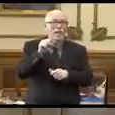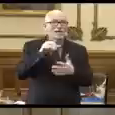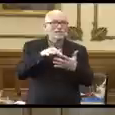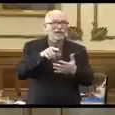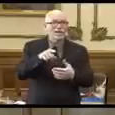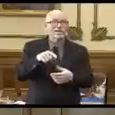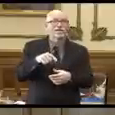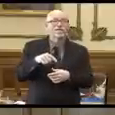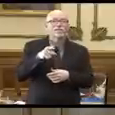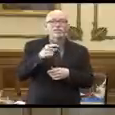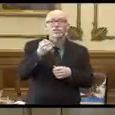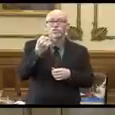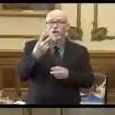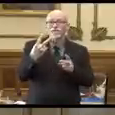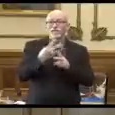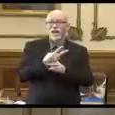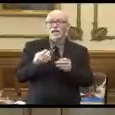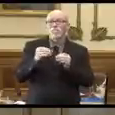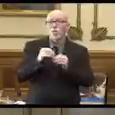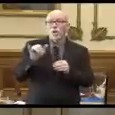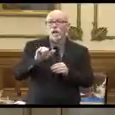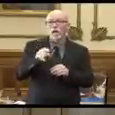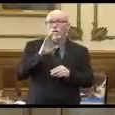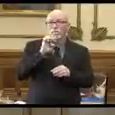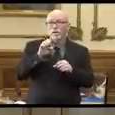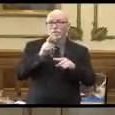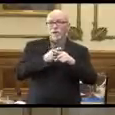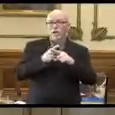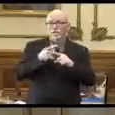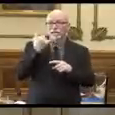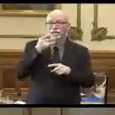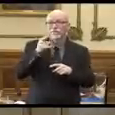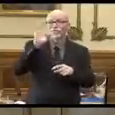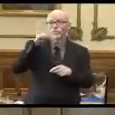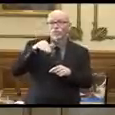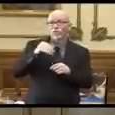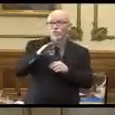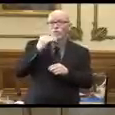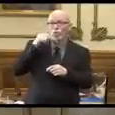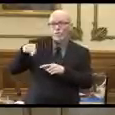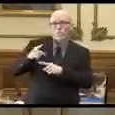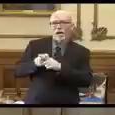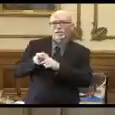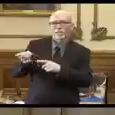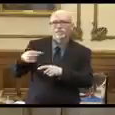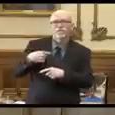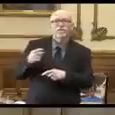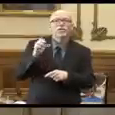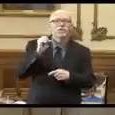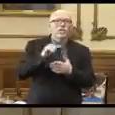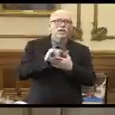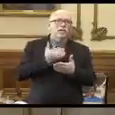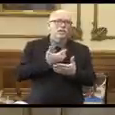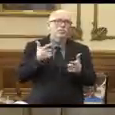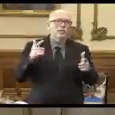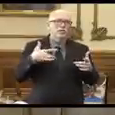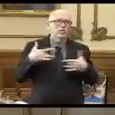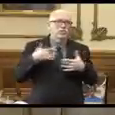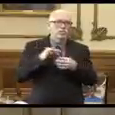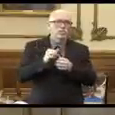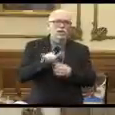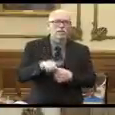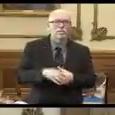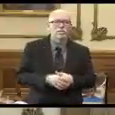12 times more likely to be positive if you knew that someone in your home was positive. So that is our concern with regards to